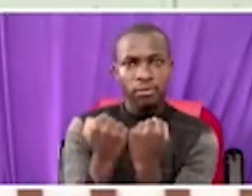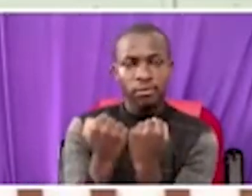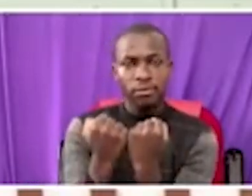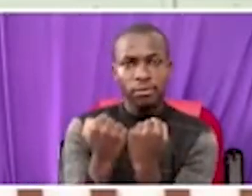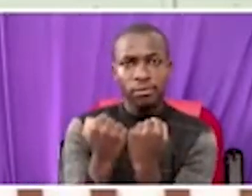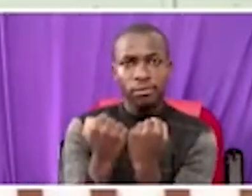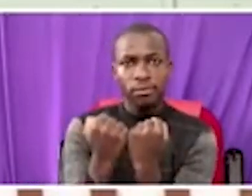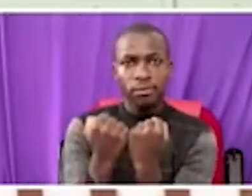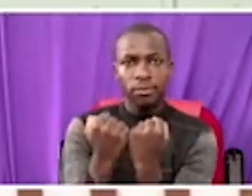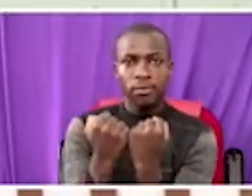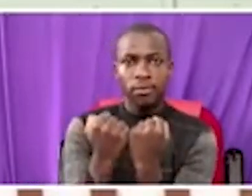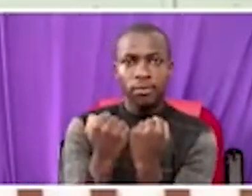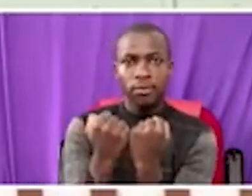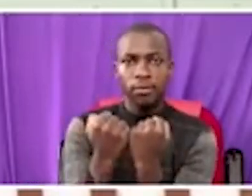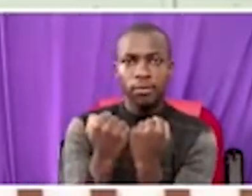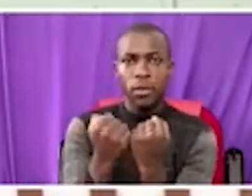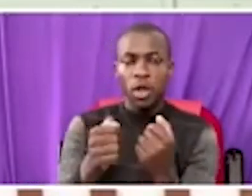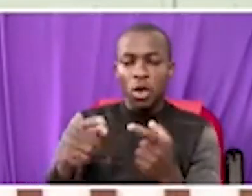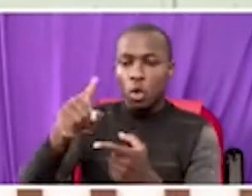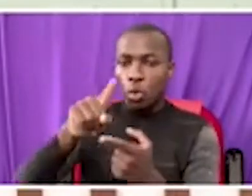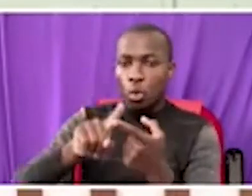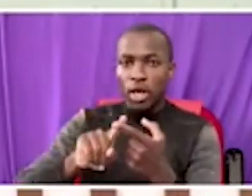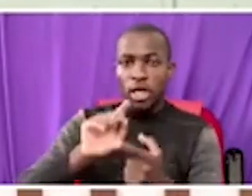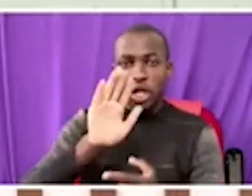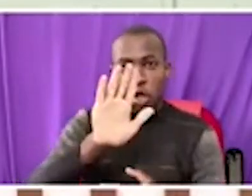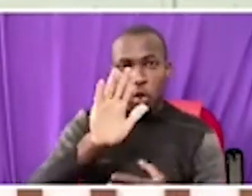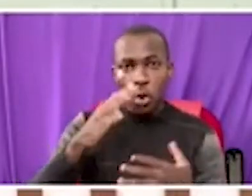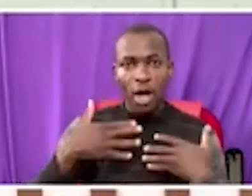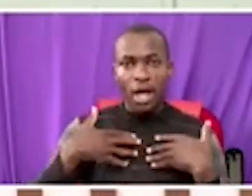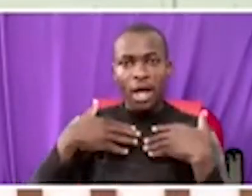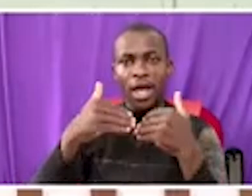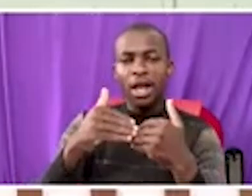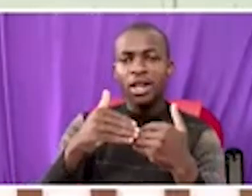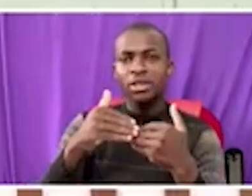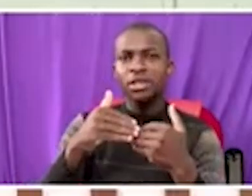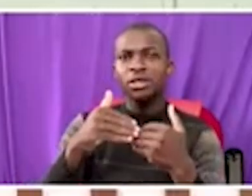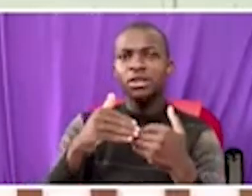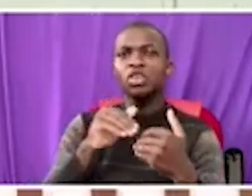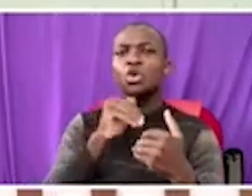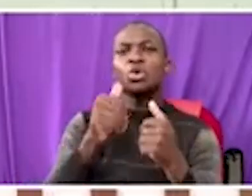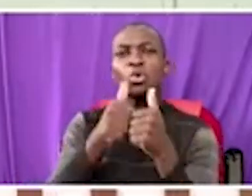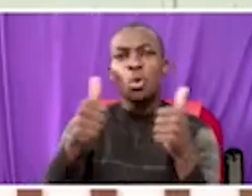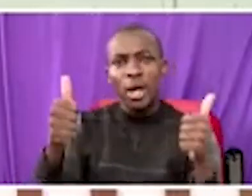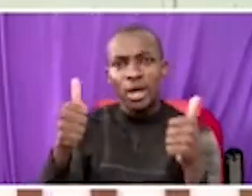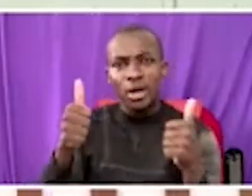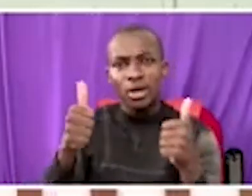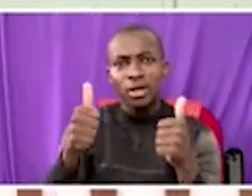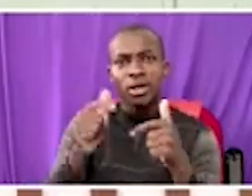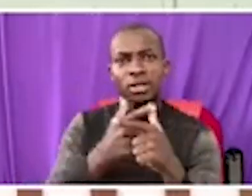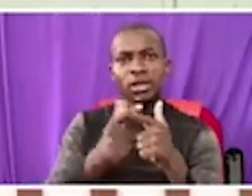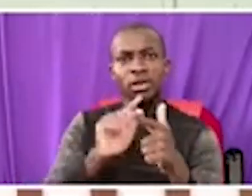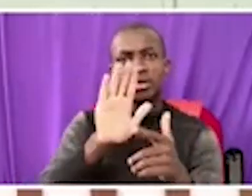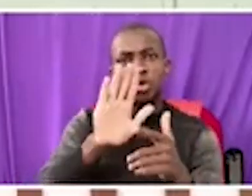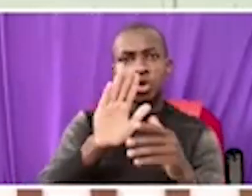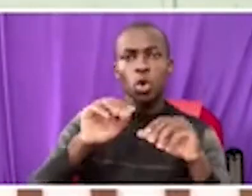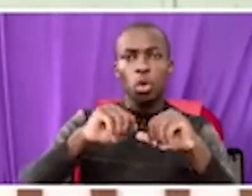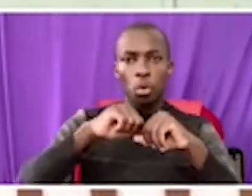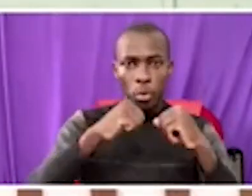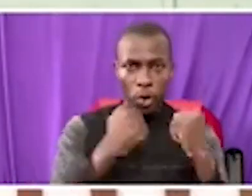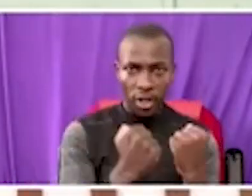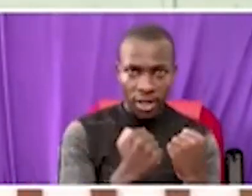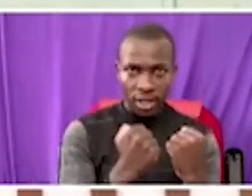broken. When your health doesn't work as it should, it is broken.